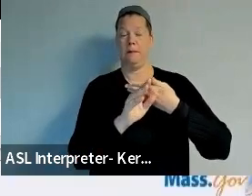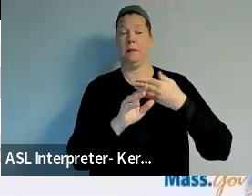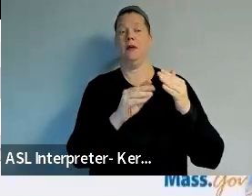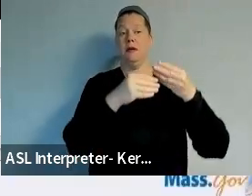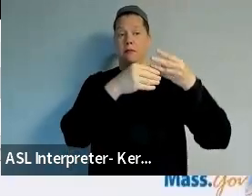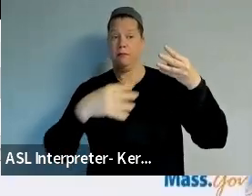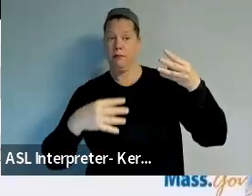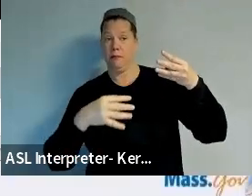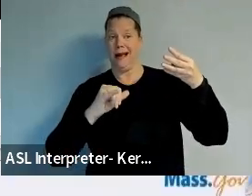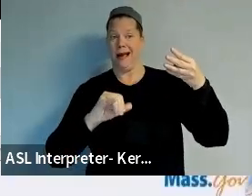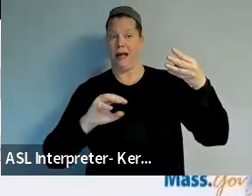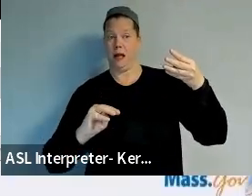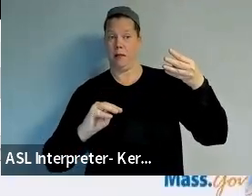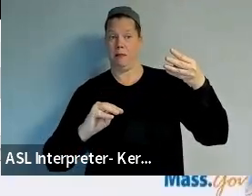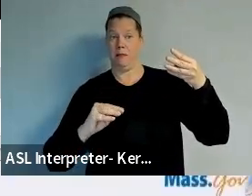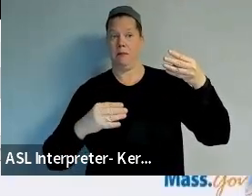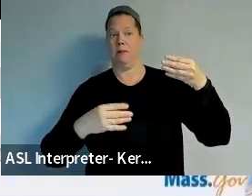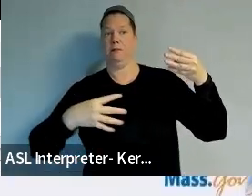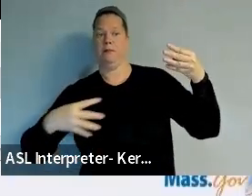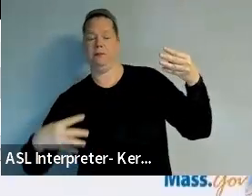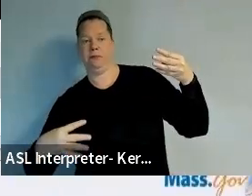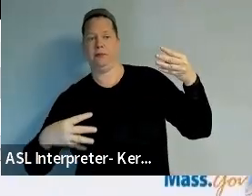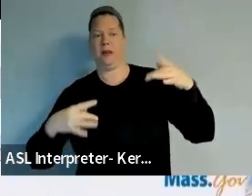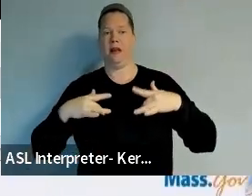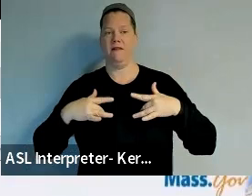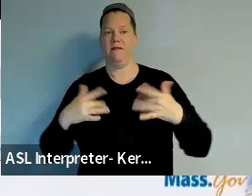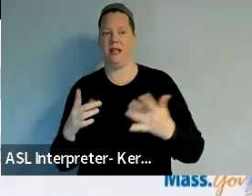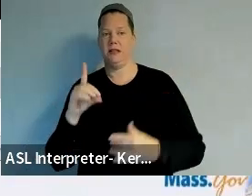and then the event data entry.